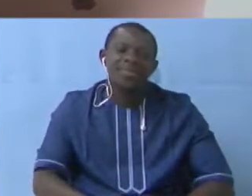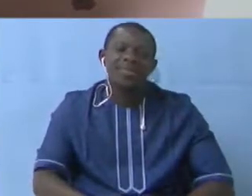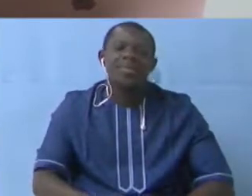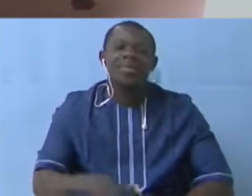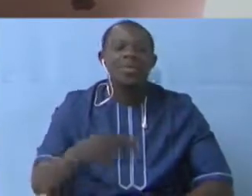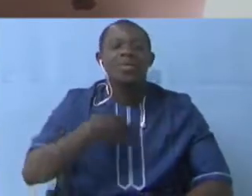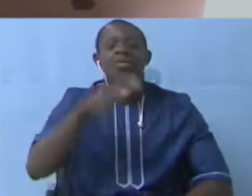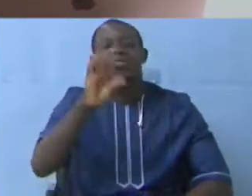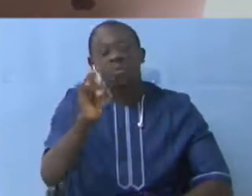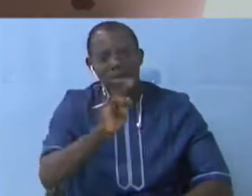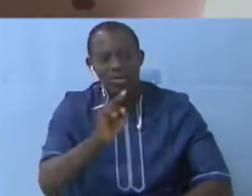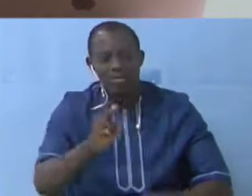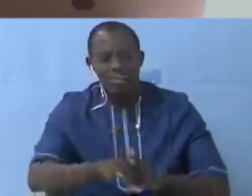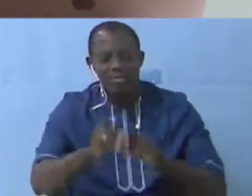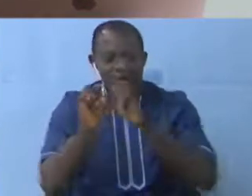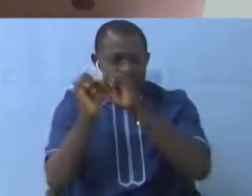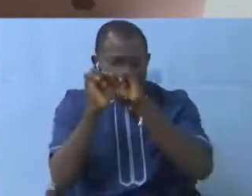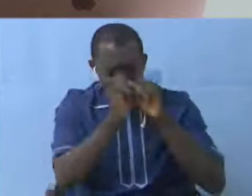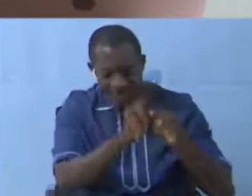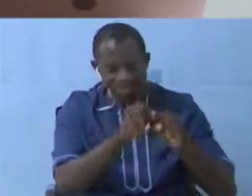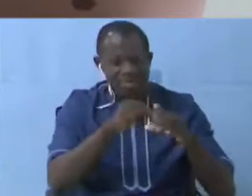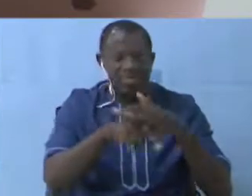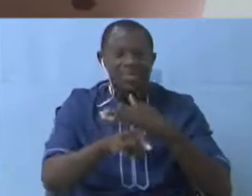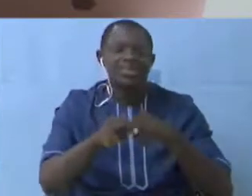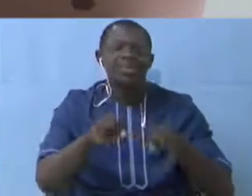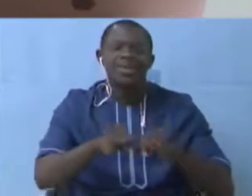in Senegal. Dem làqu ji ca Senegal.